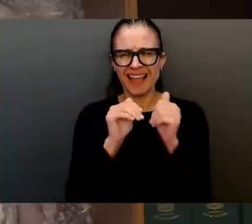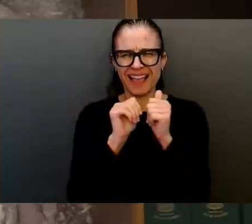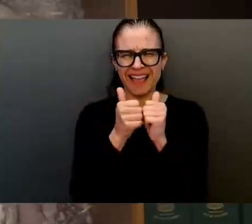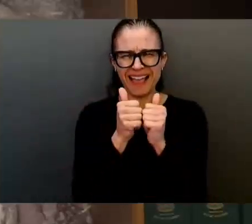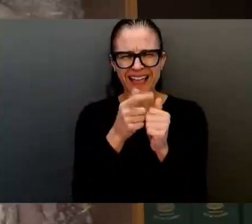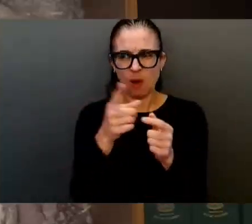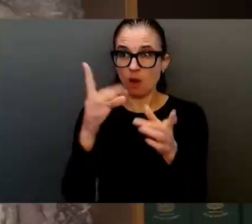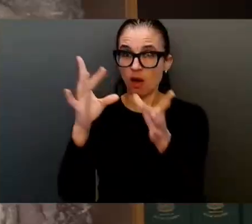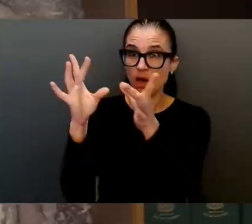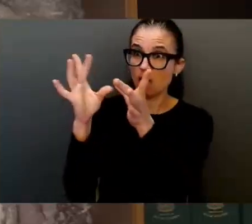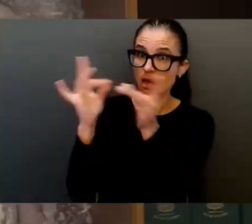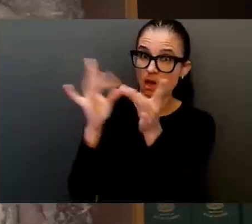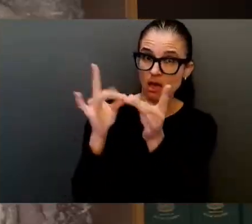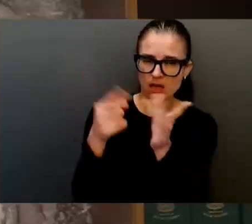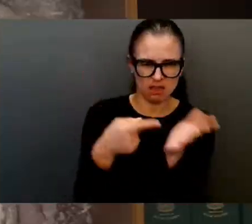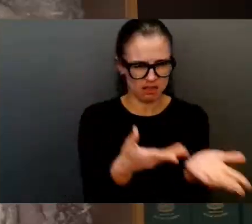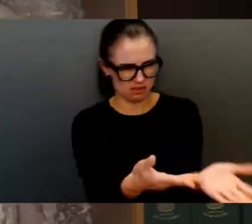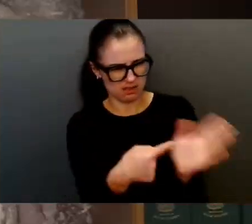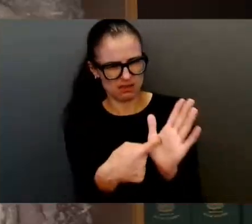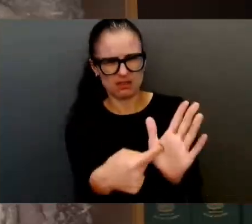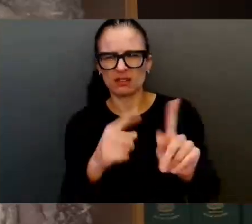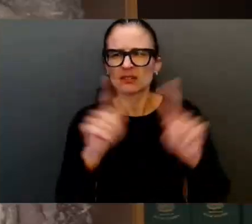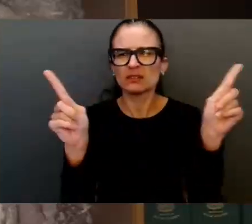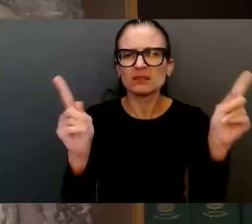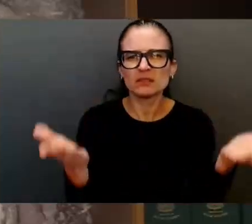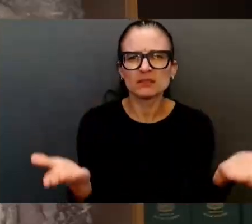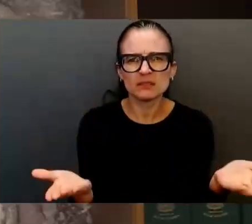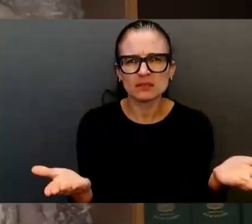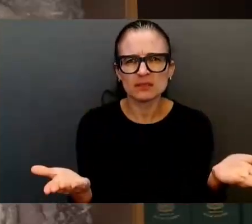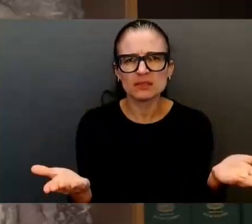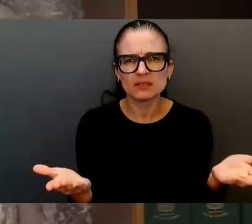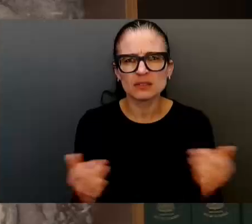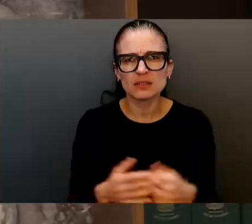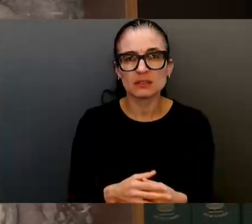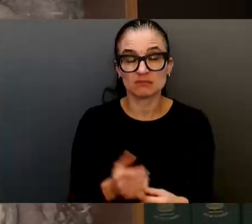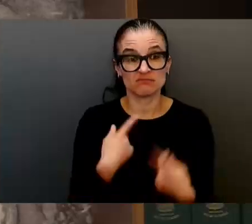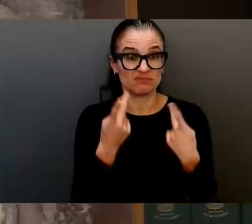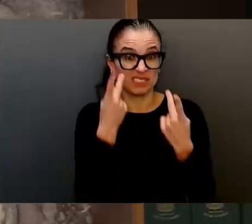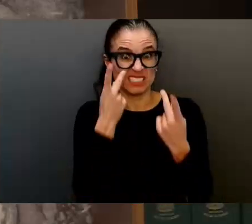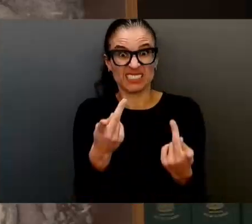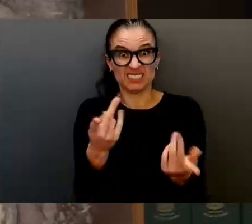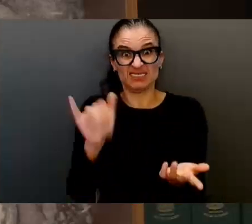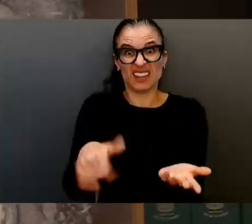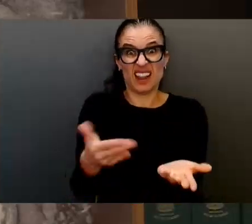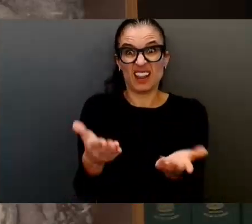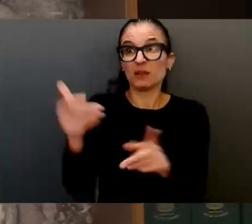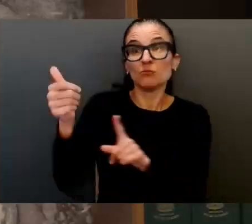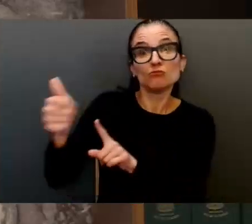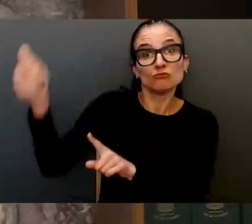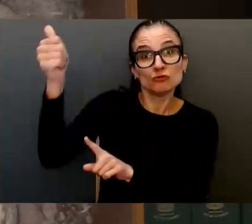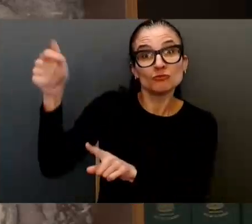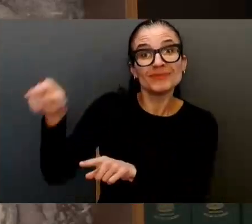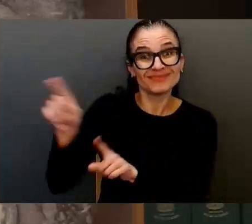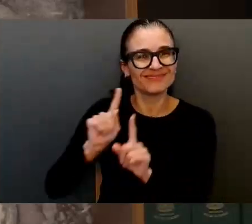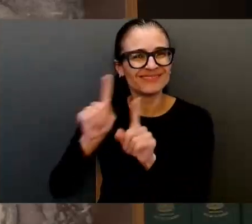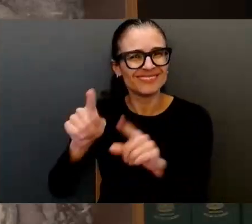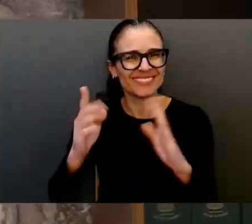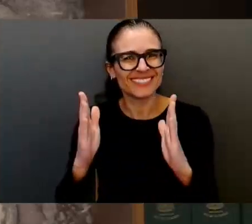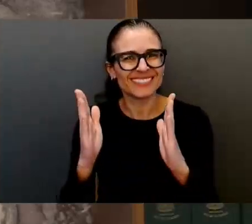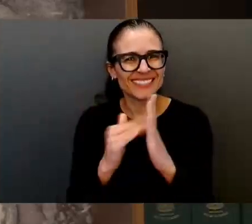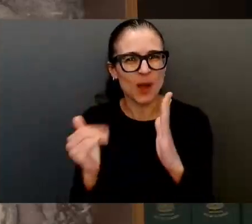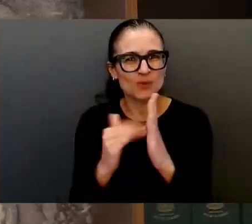We see it today, the Premier saying one thing downtown to a crowd, and then the member in this House